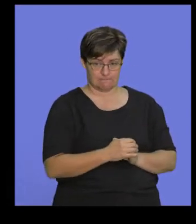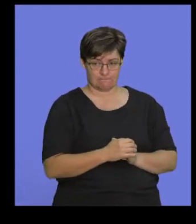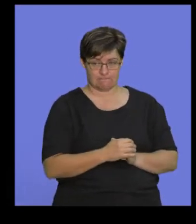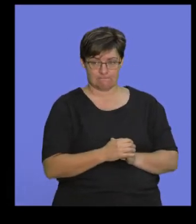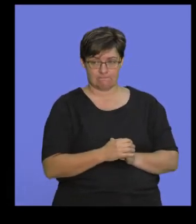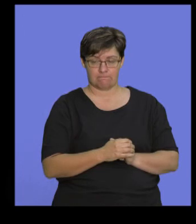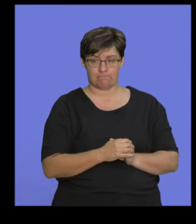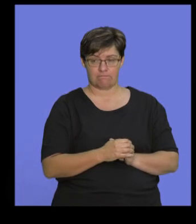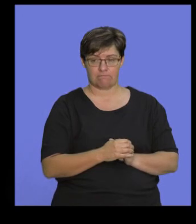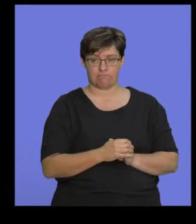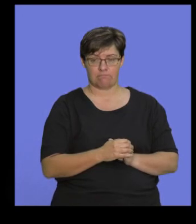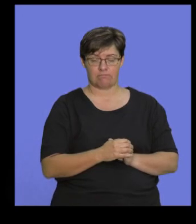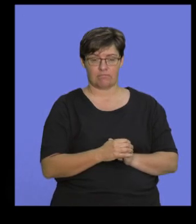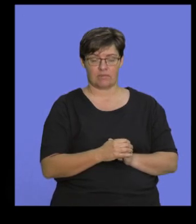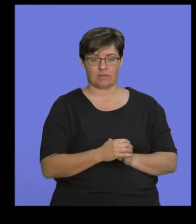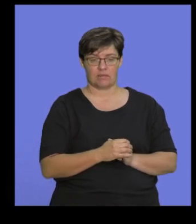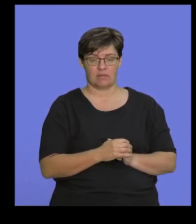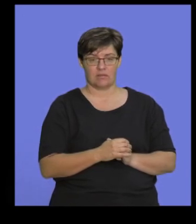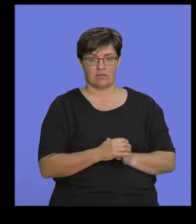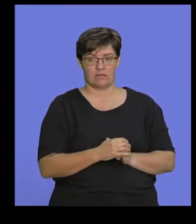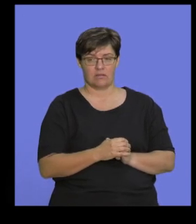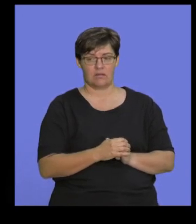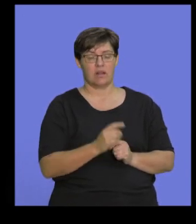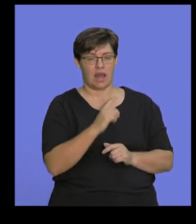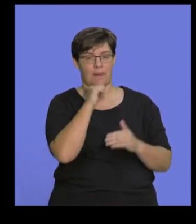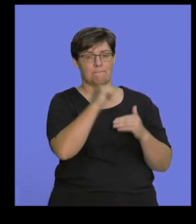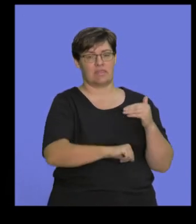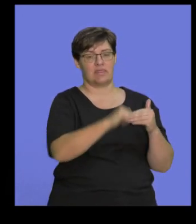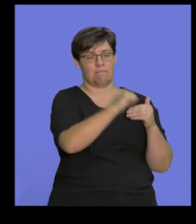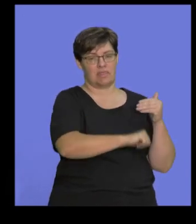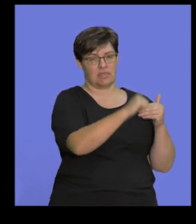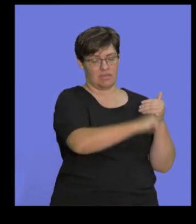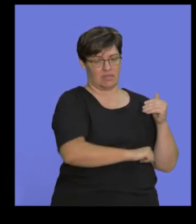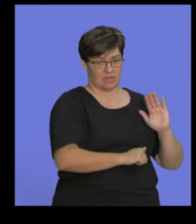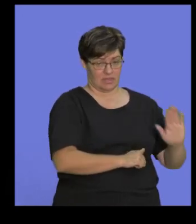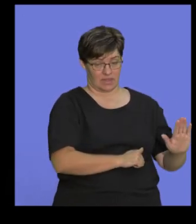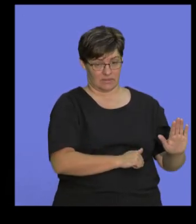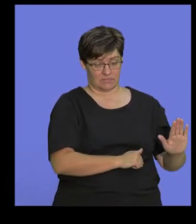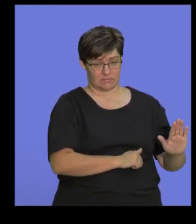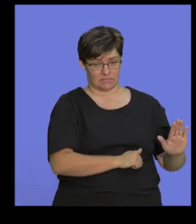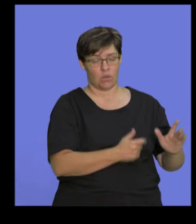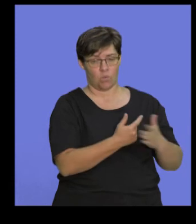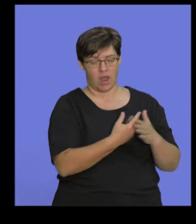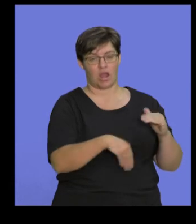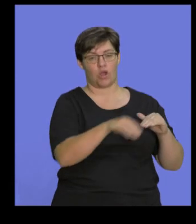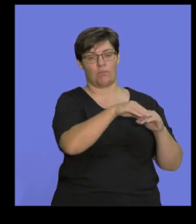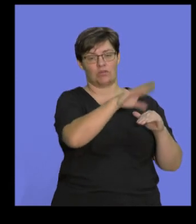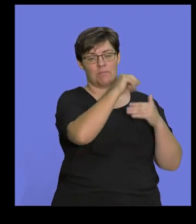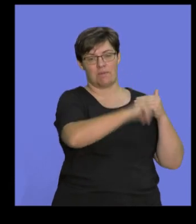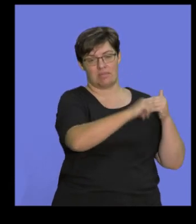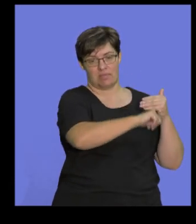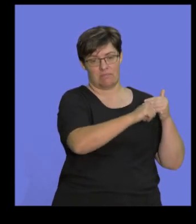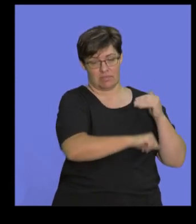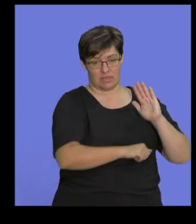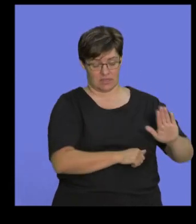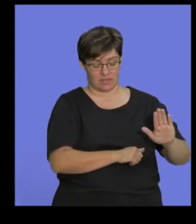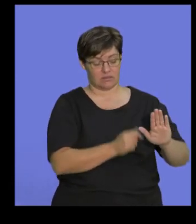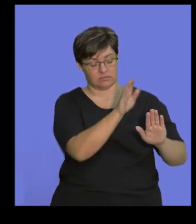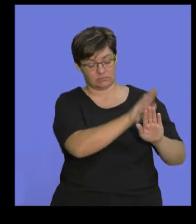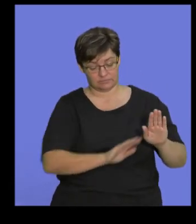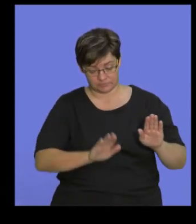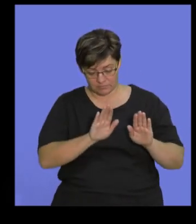4.5%, and this was on a monthly basis because this was compounded monthly. And then for